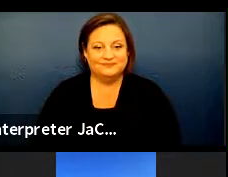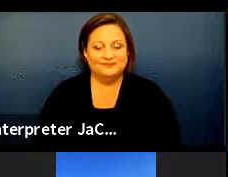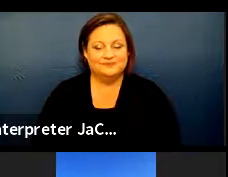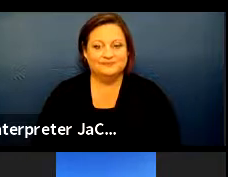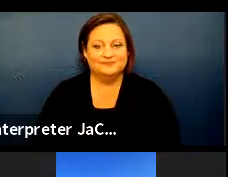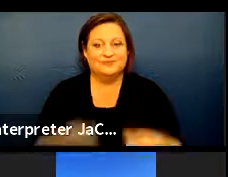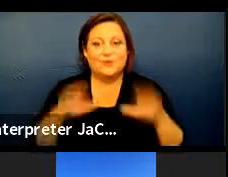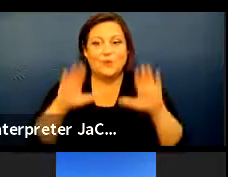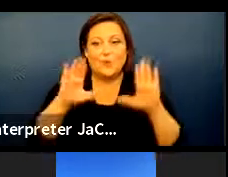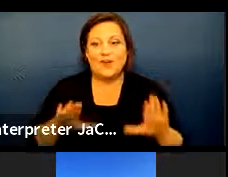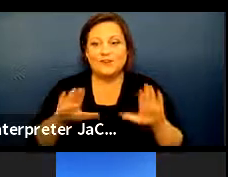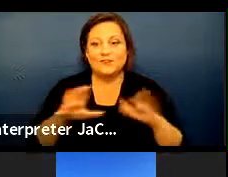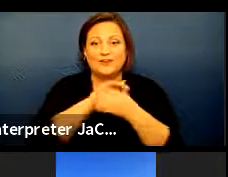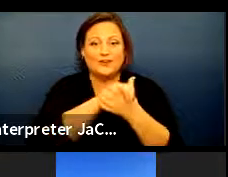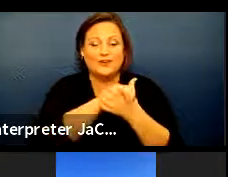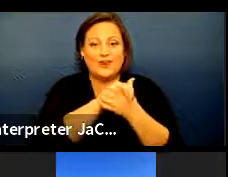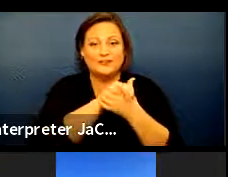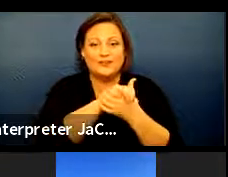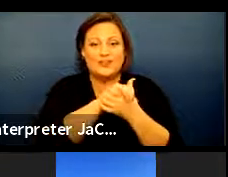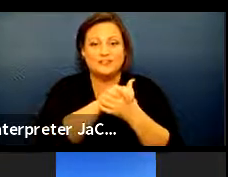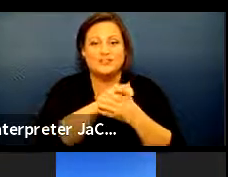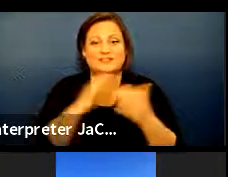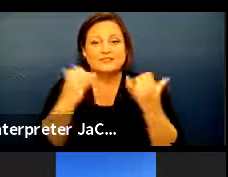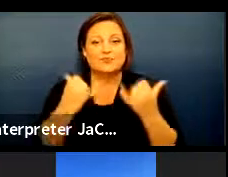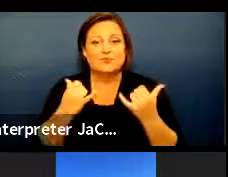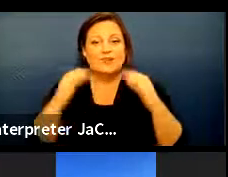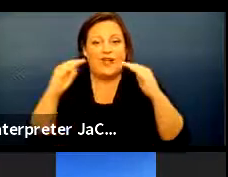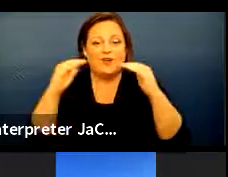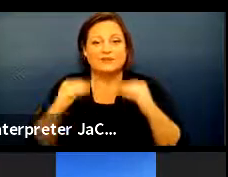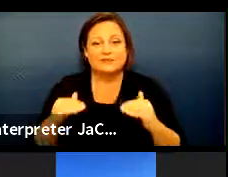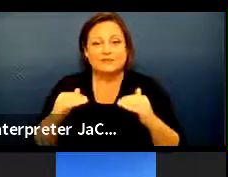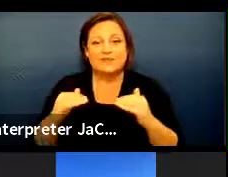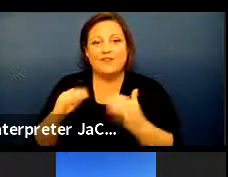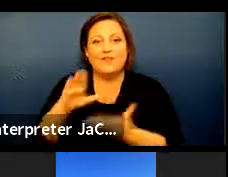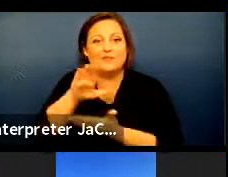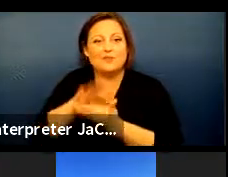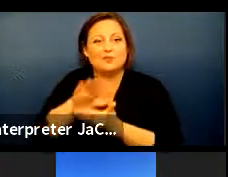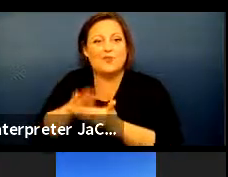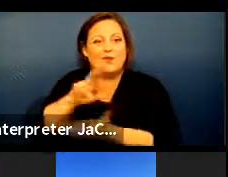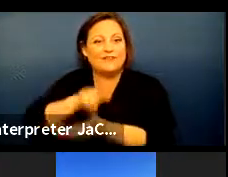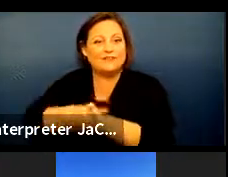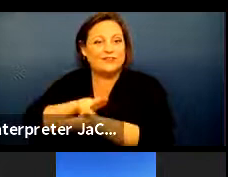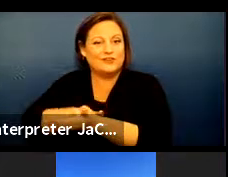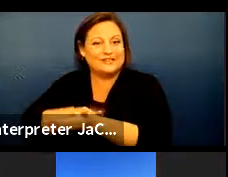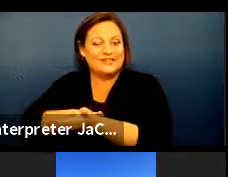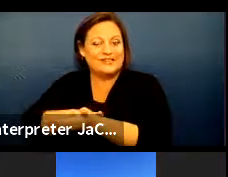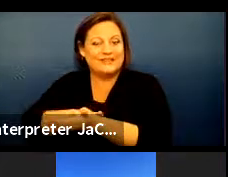Wonderful, congratulations. We now move on to the graduates from the School of Nursing.